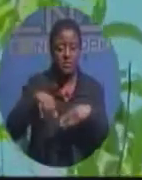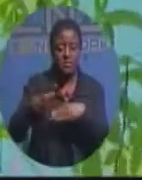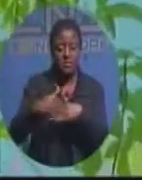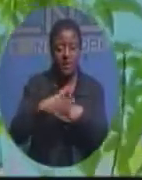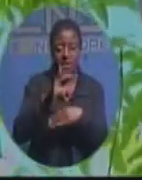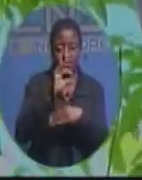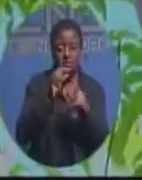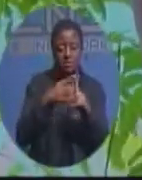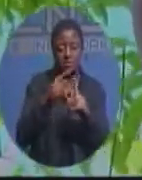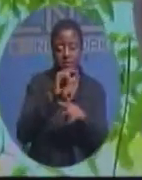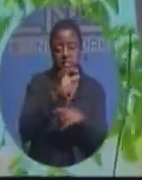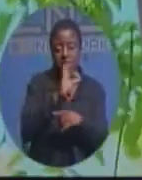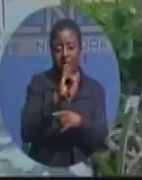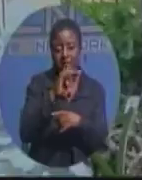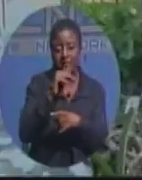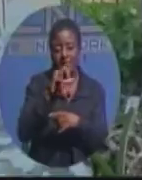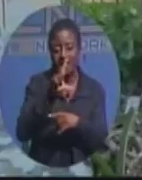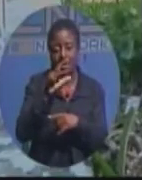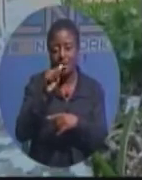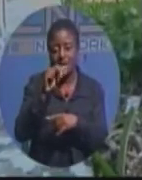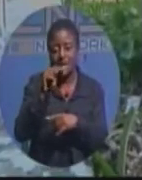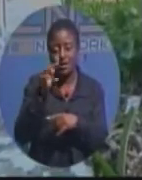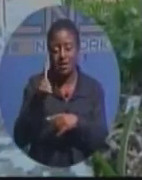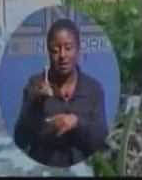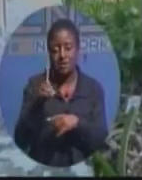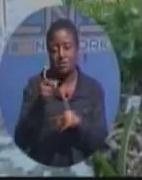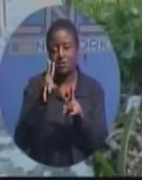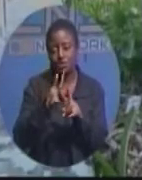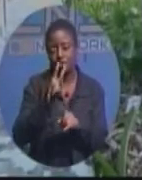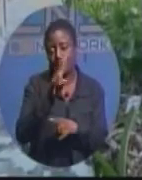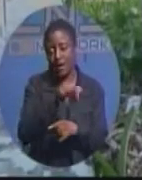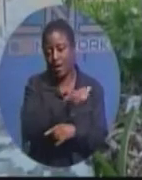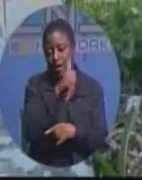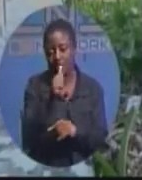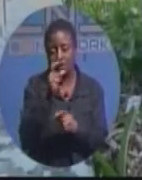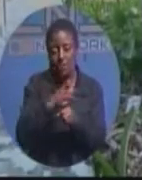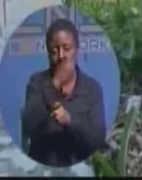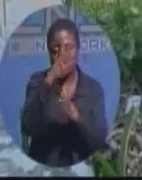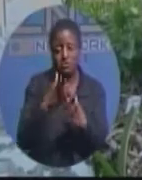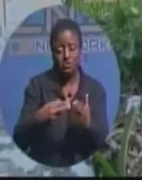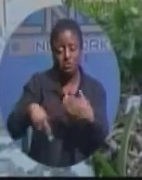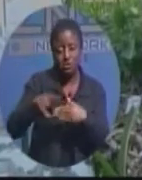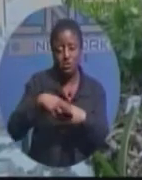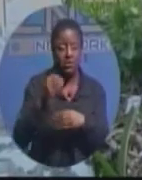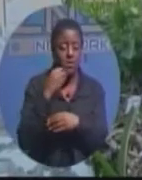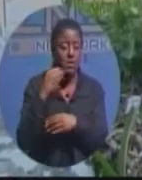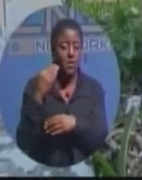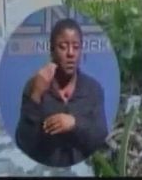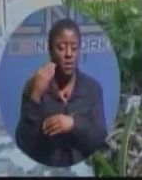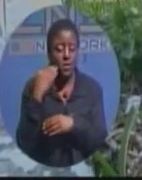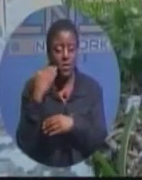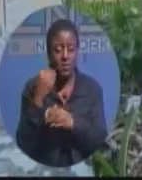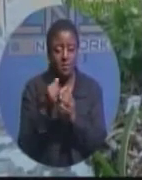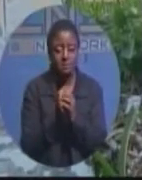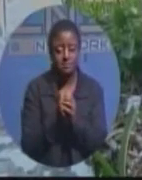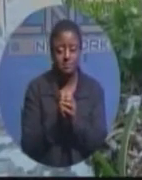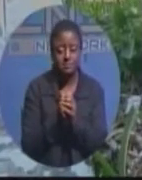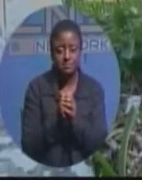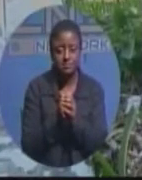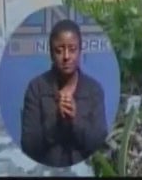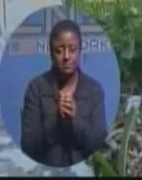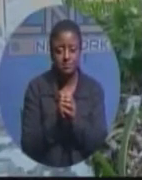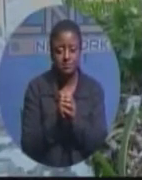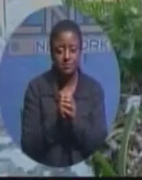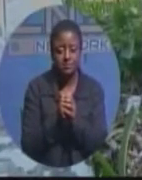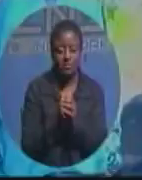our two other award winners, they both returned home. MVP Prince Wilson and Best Attacker Ronaldo Knowles spoke about what those individual